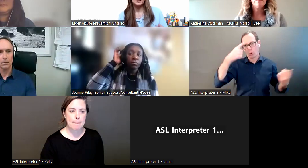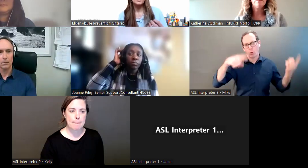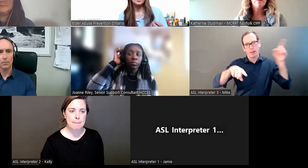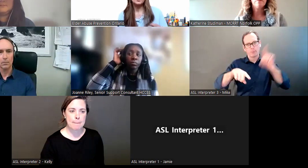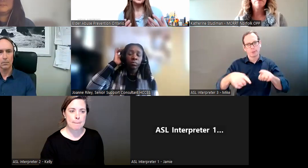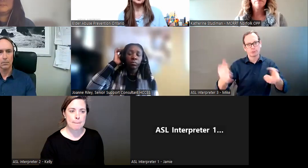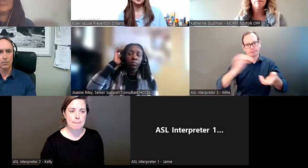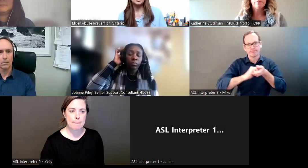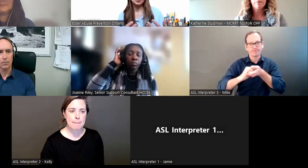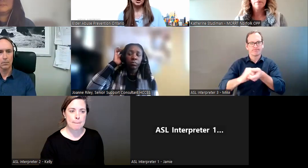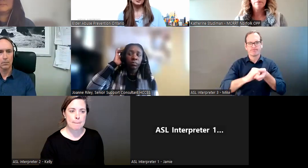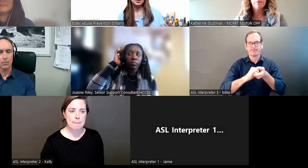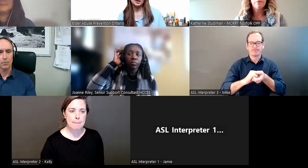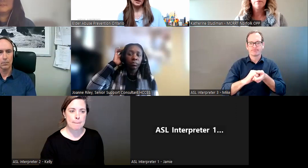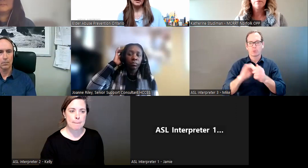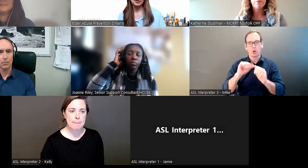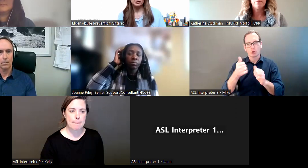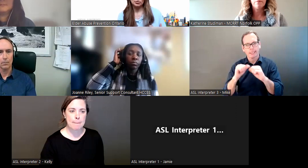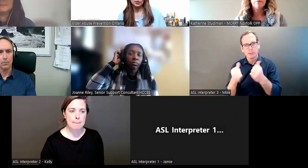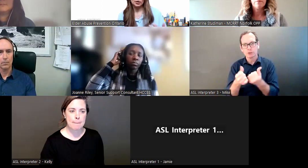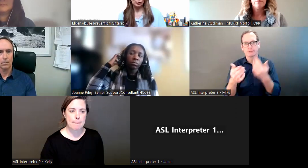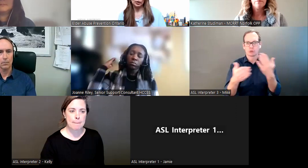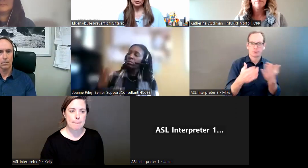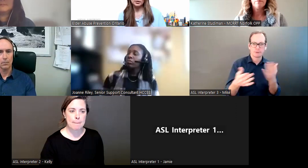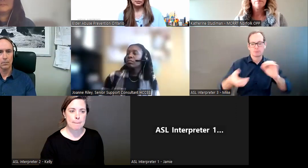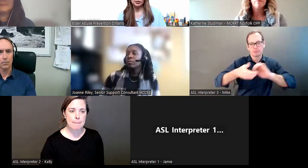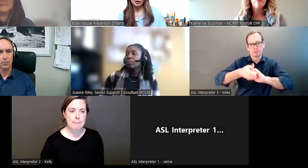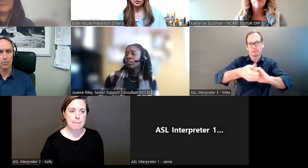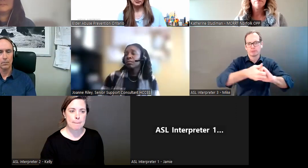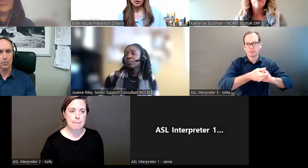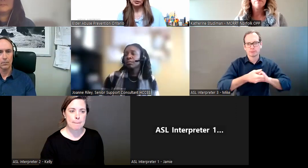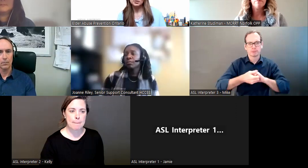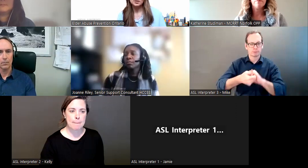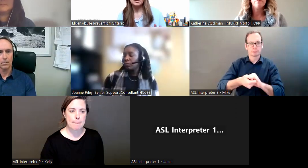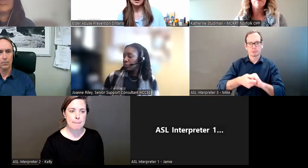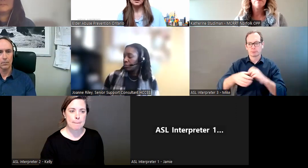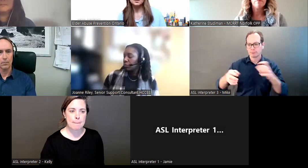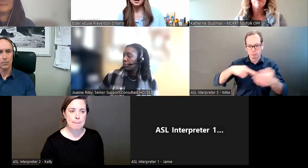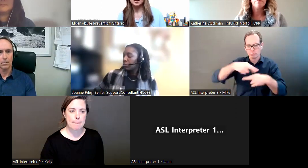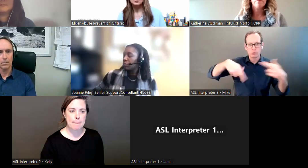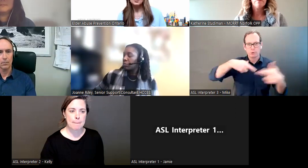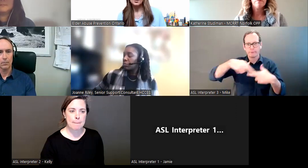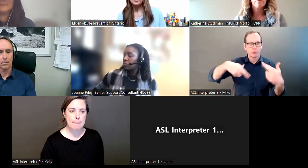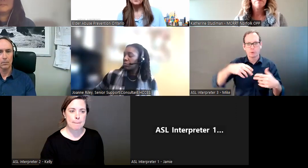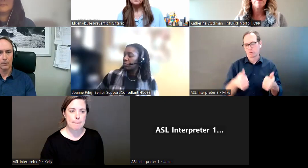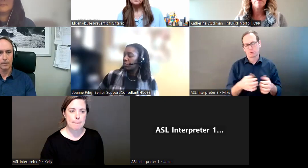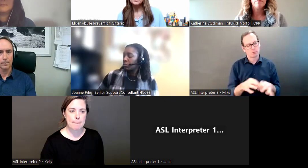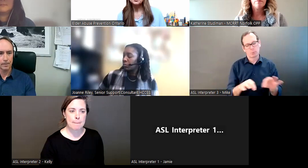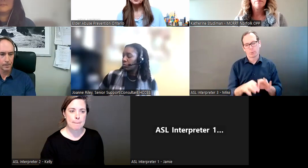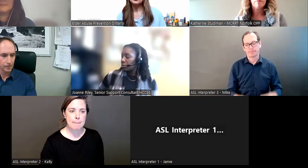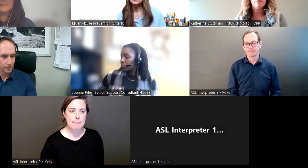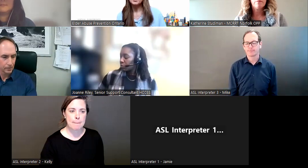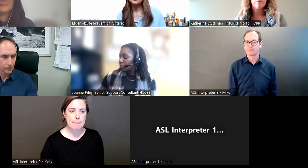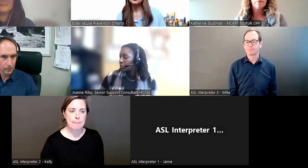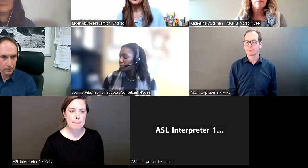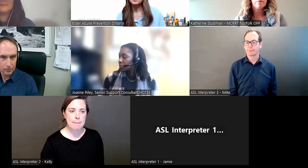individuals may be experiencing, or challenges that they're having to, work with our different partners is key. Just